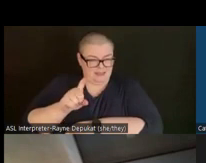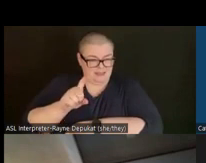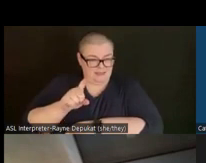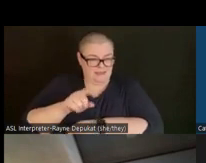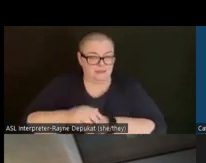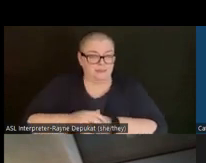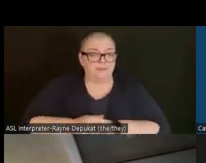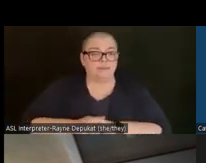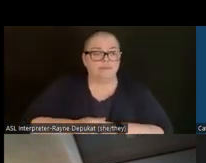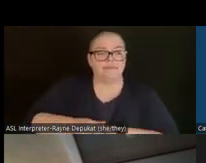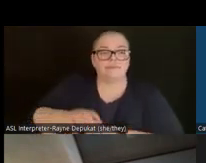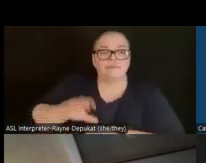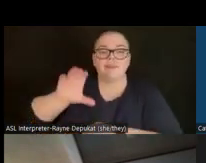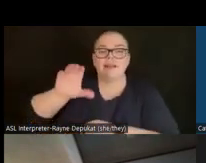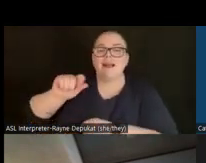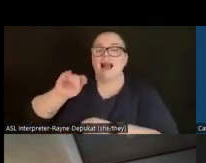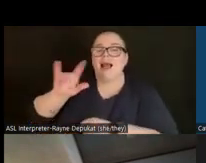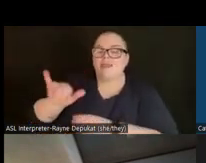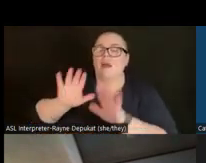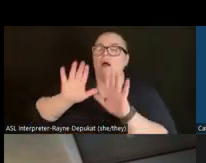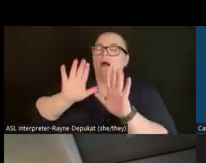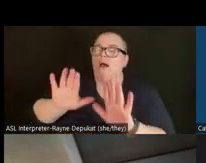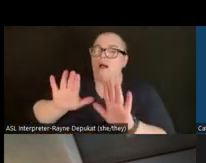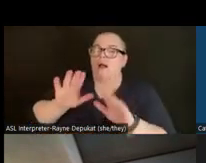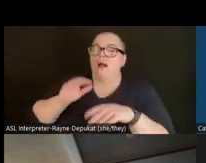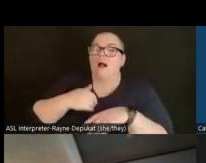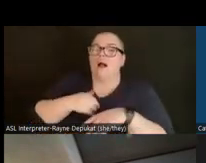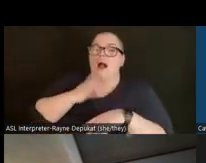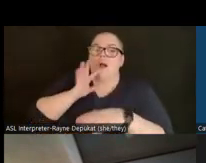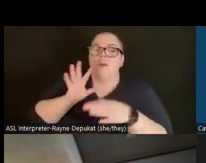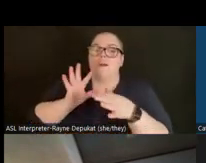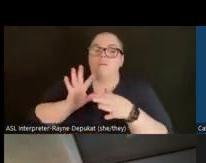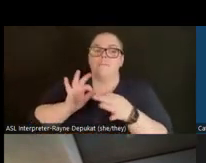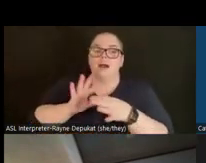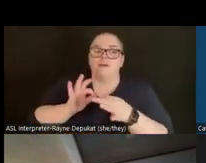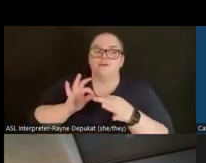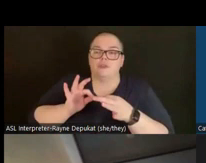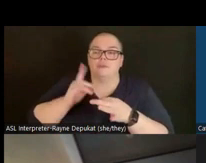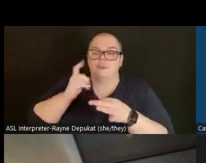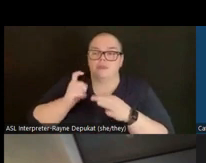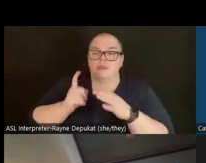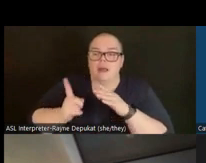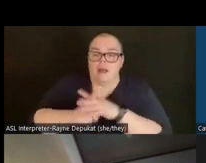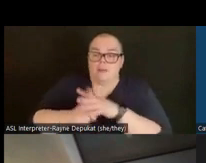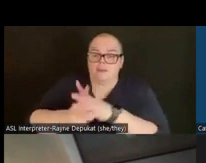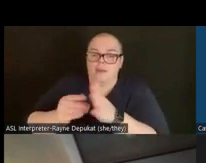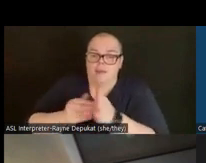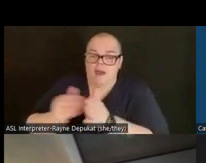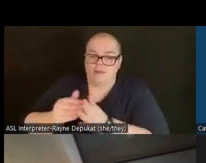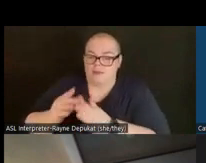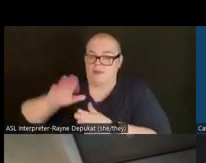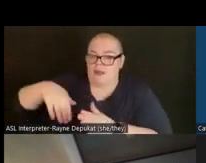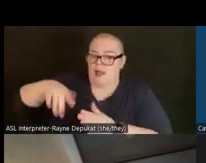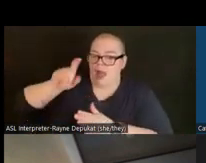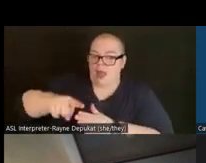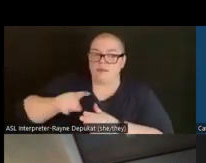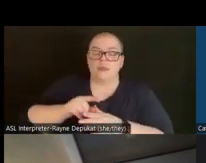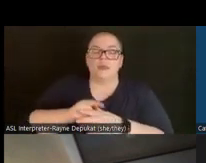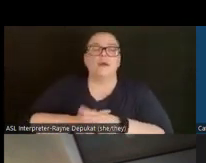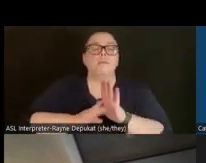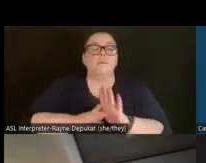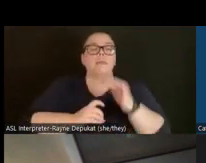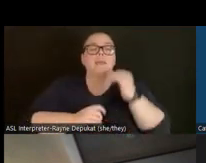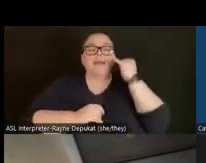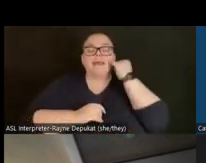One other thing that has not been asked, but I'm going to mention because it frequently comes up, is if